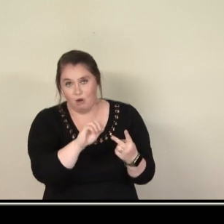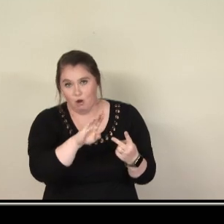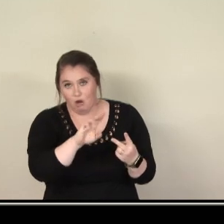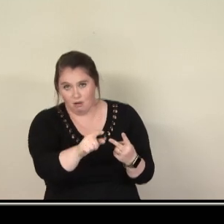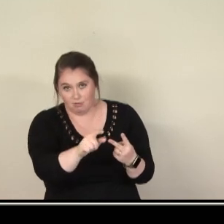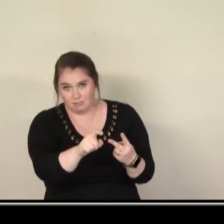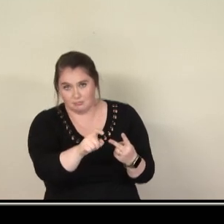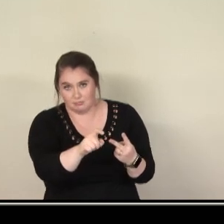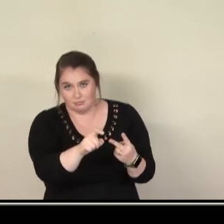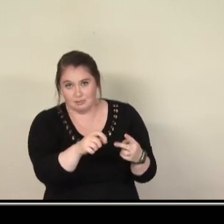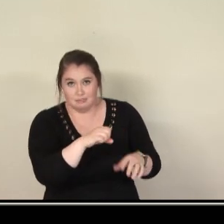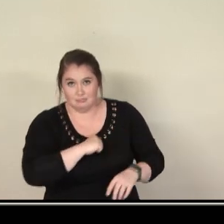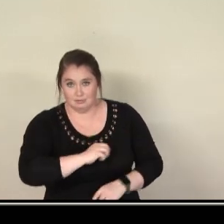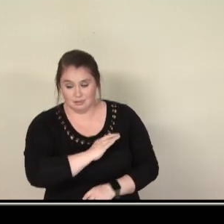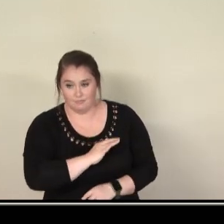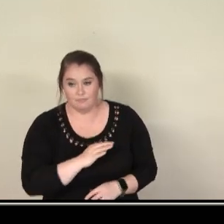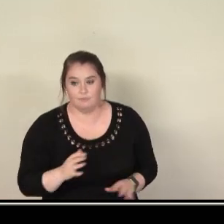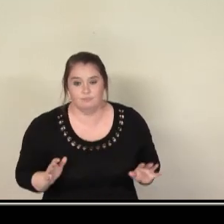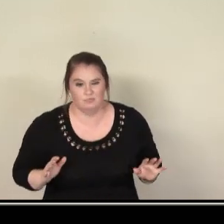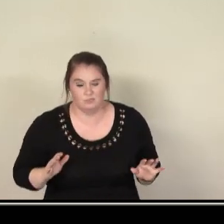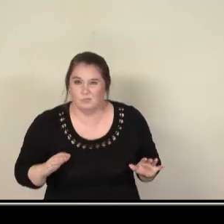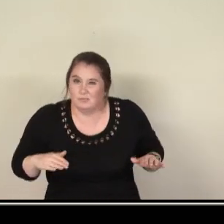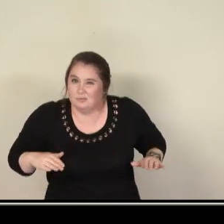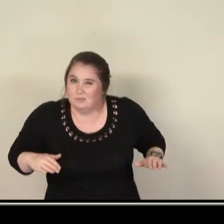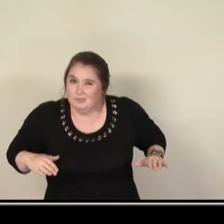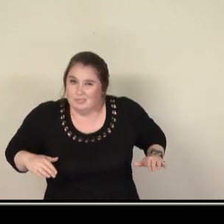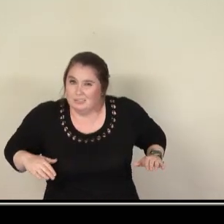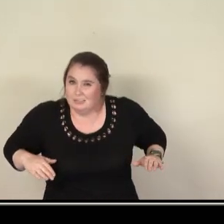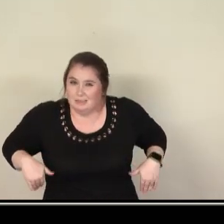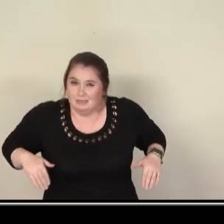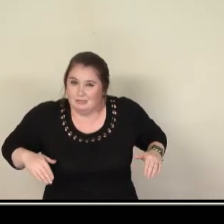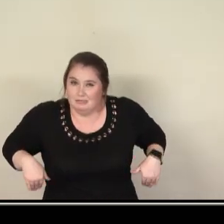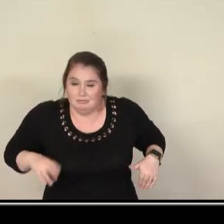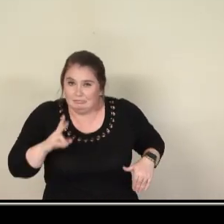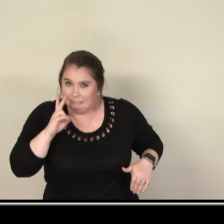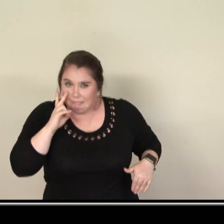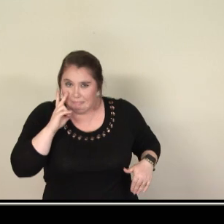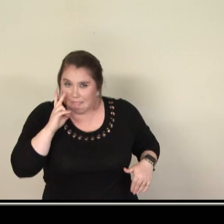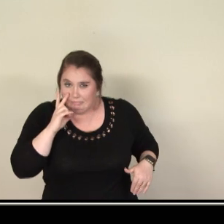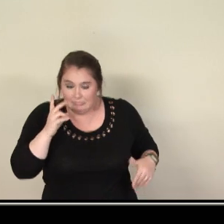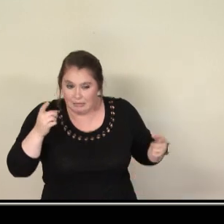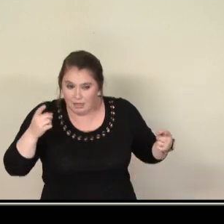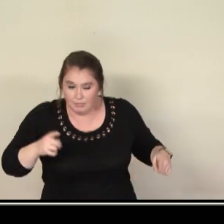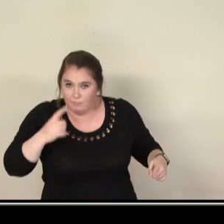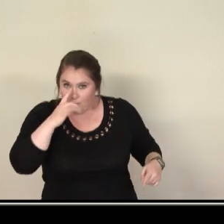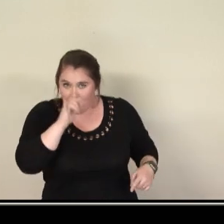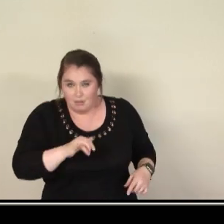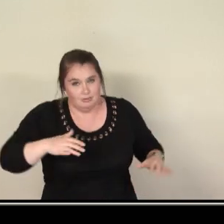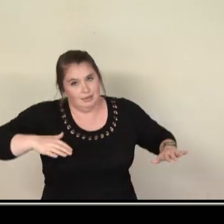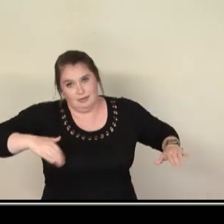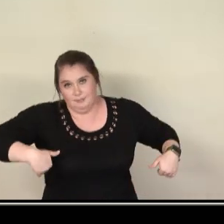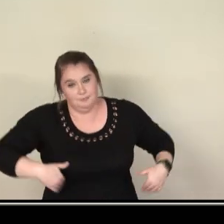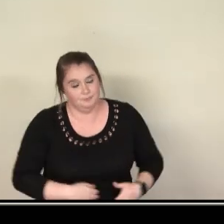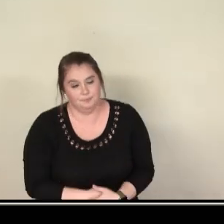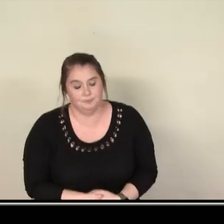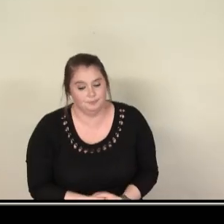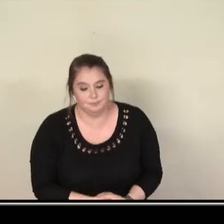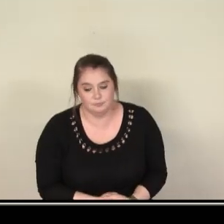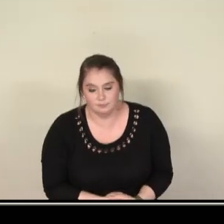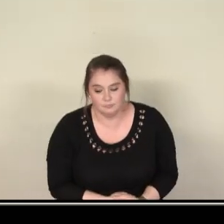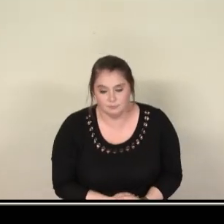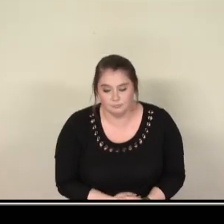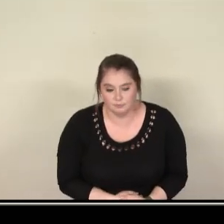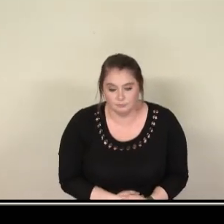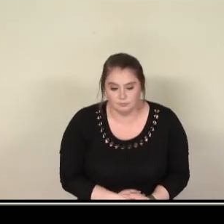staff. Have not really seen the detail on that as yet. So then the